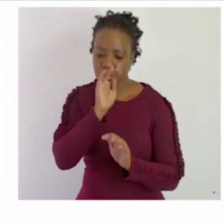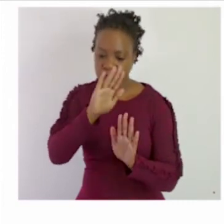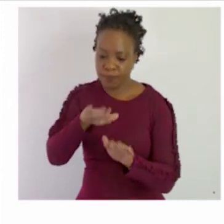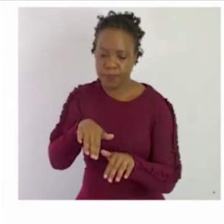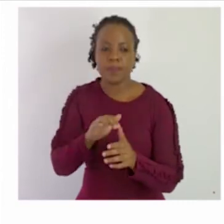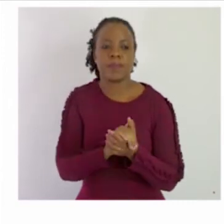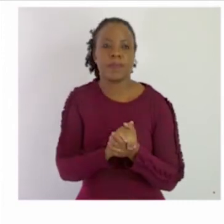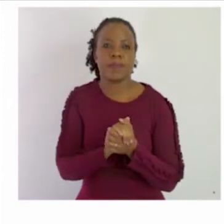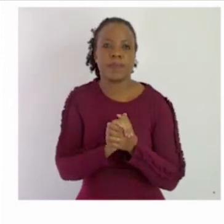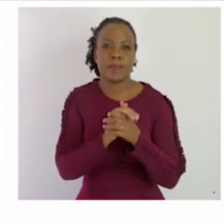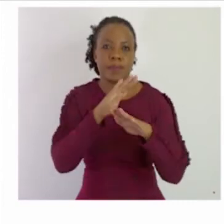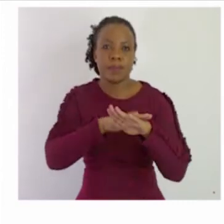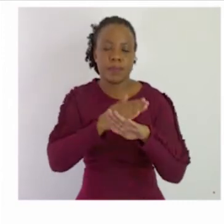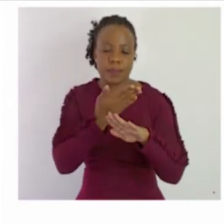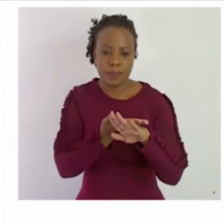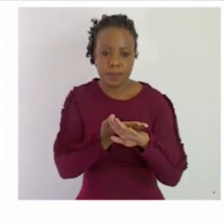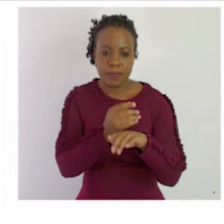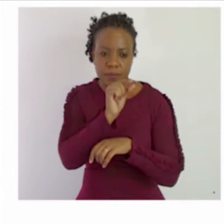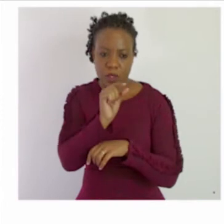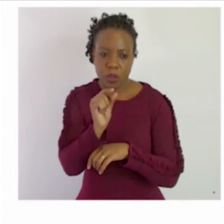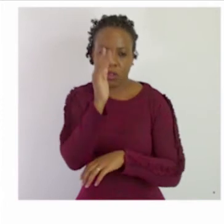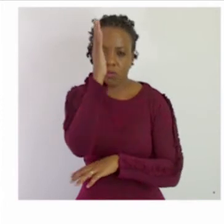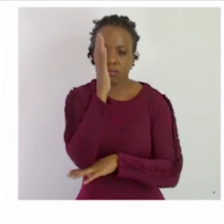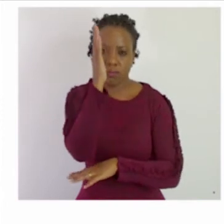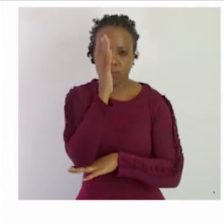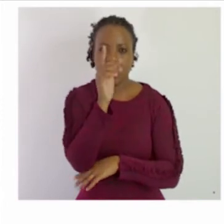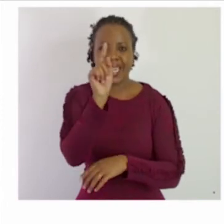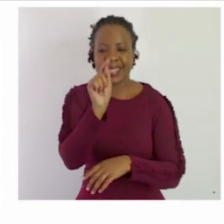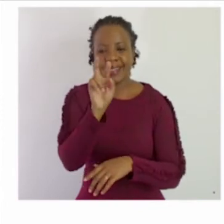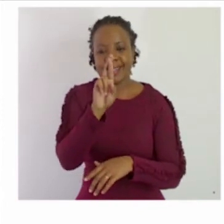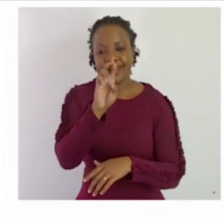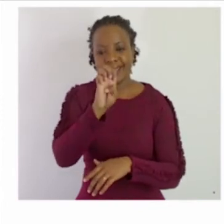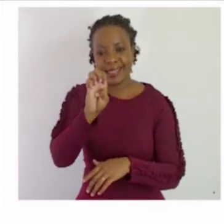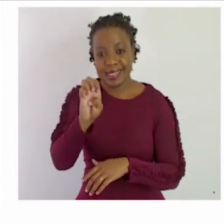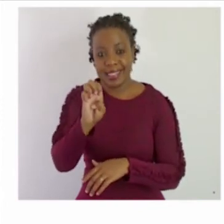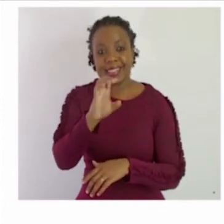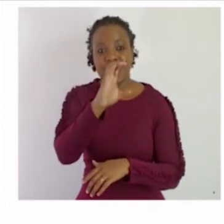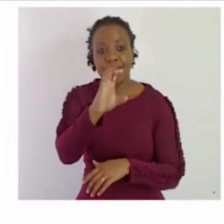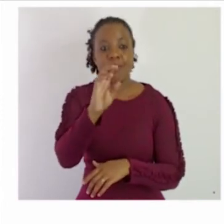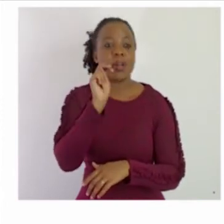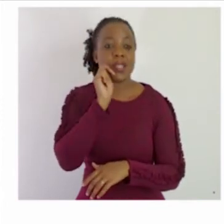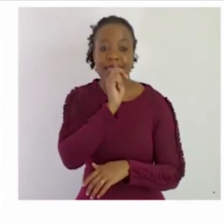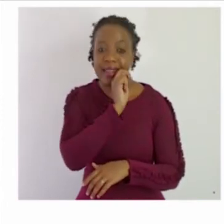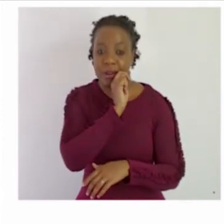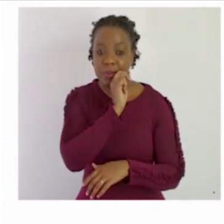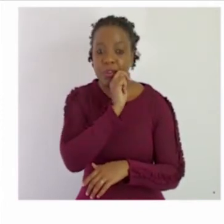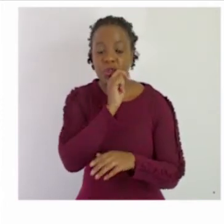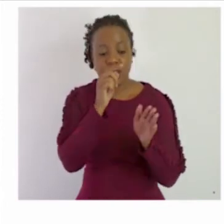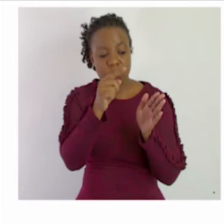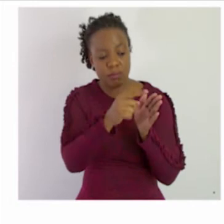For instance, a word like tree is not an abstract noun, it's a common noun. So those are the words that you cancel